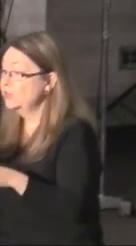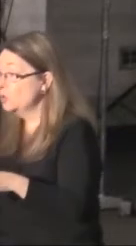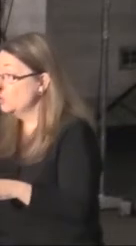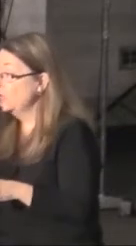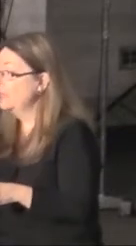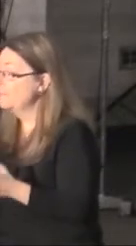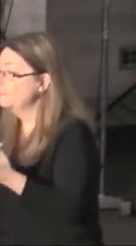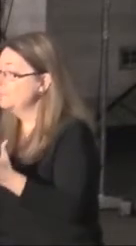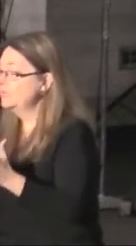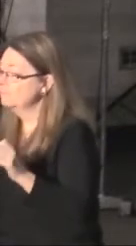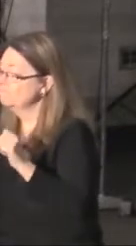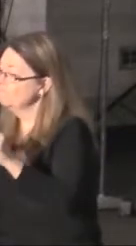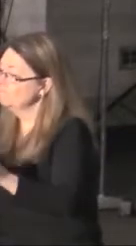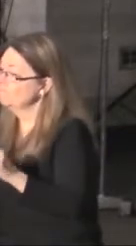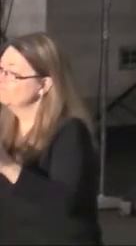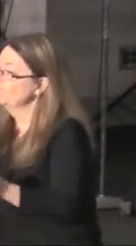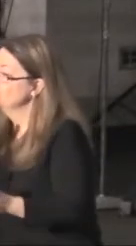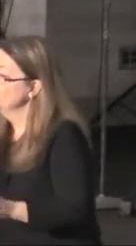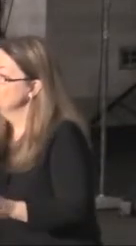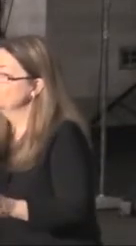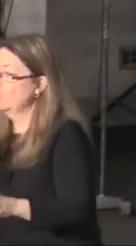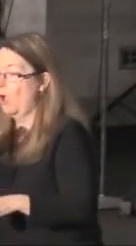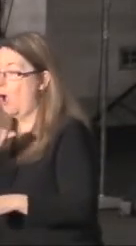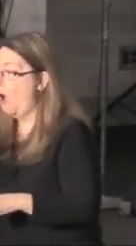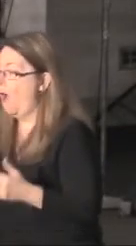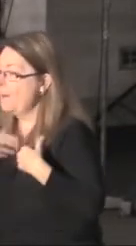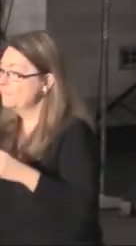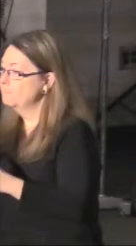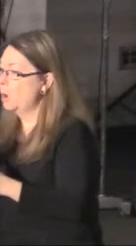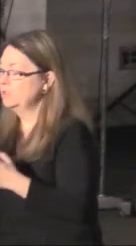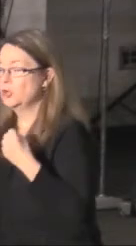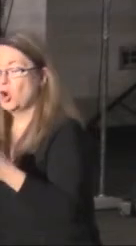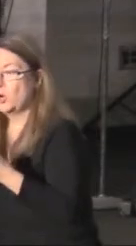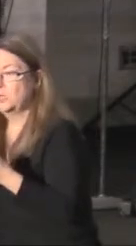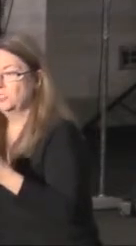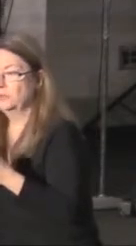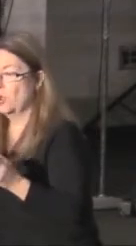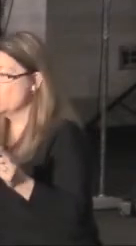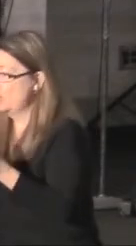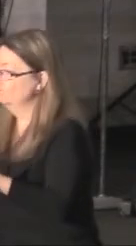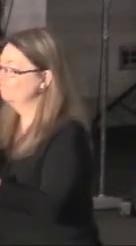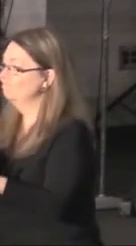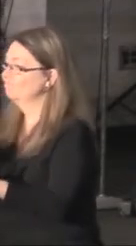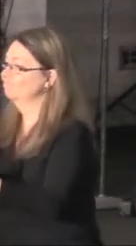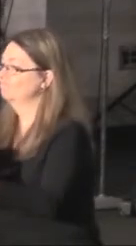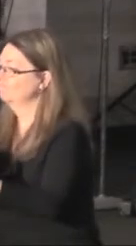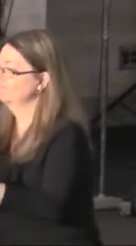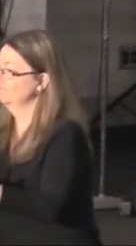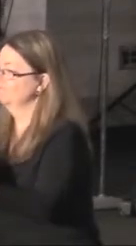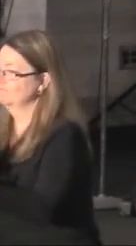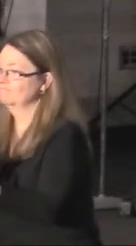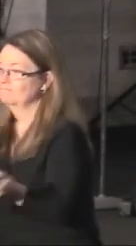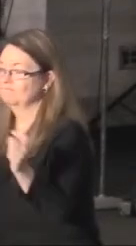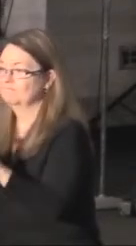It indicates a continual speaking. We all have moments of courage. We all have moments when we were ready to stand up and share the gospel, and we're ready to